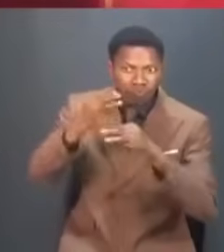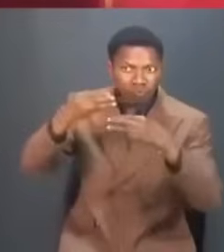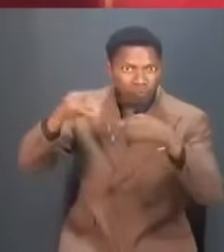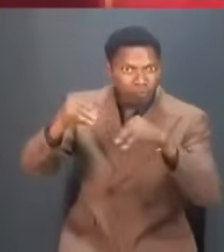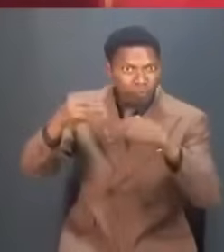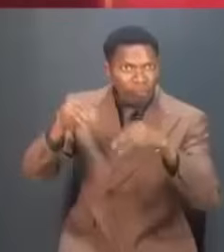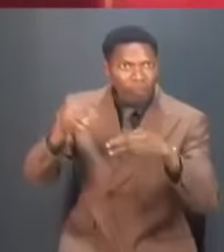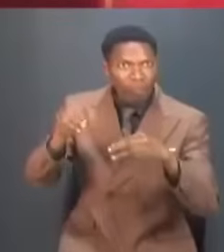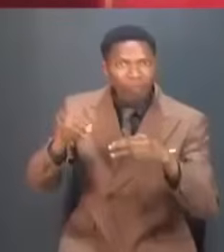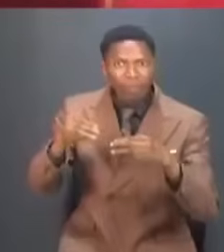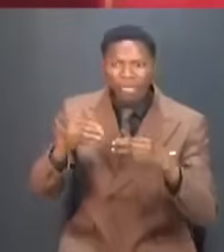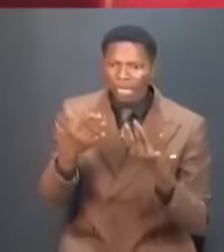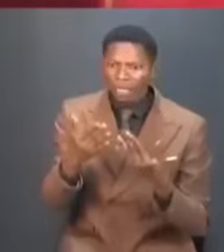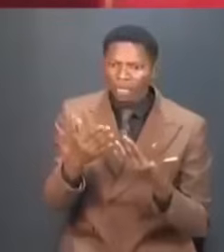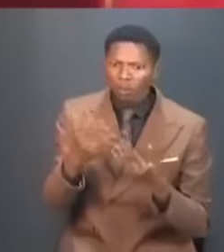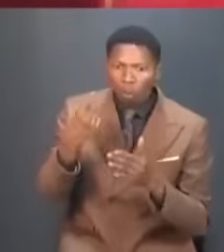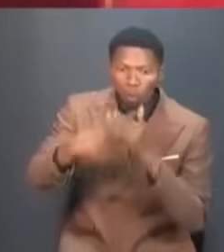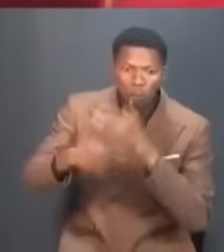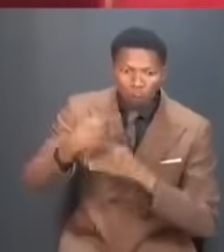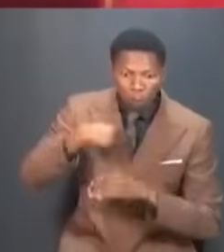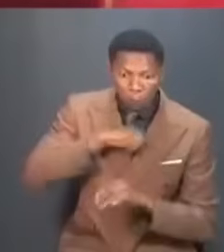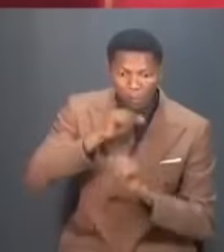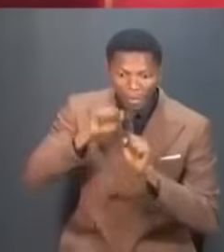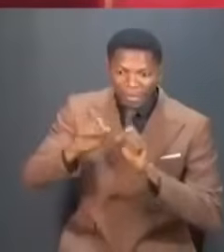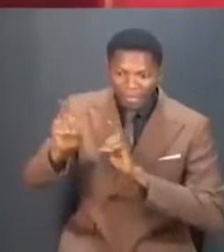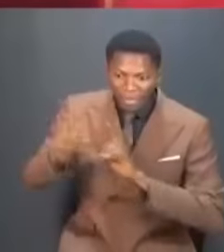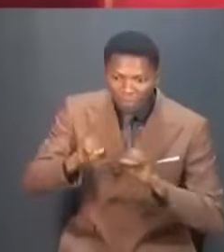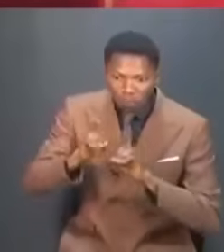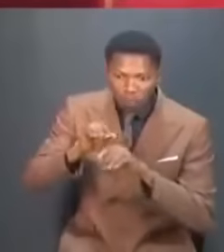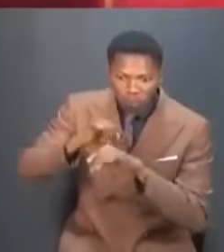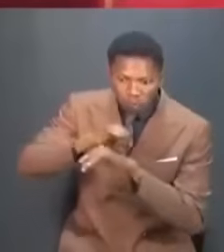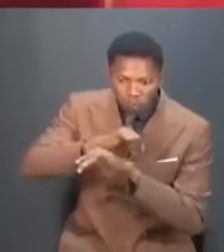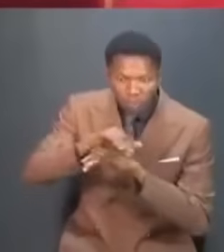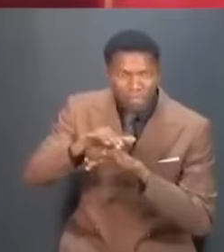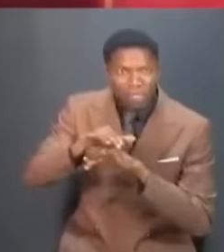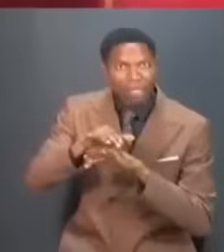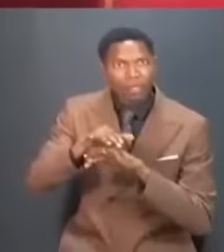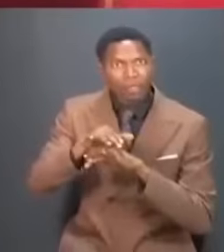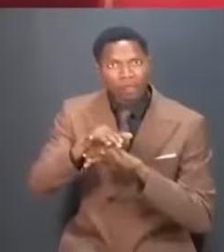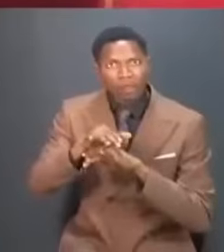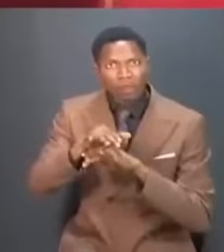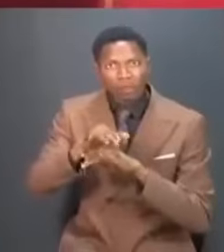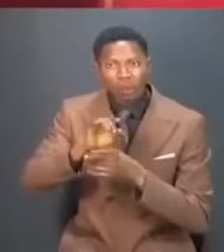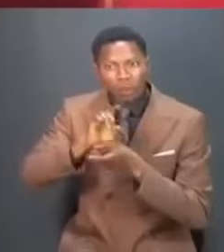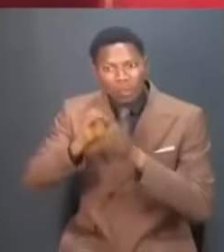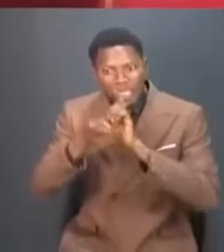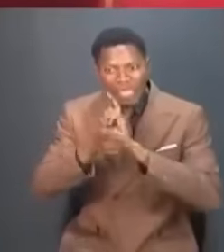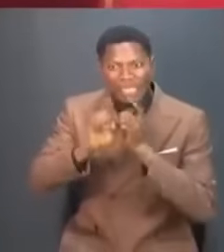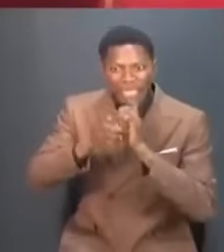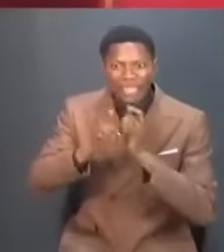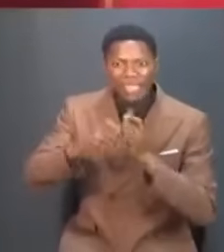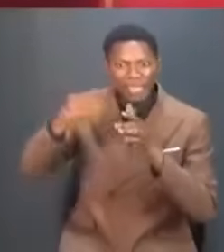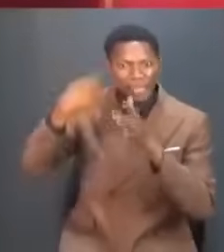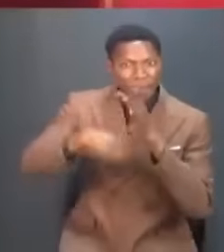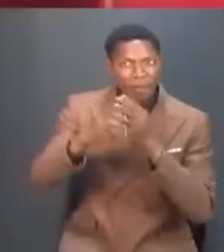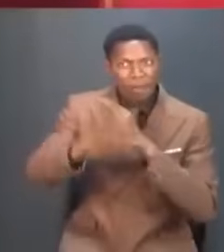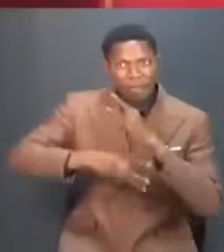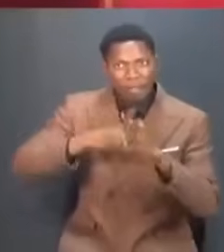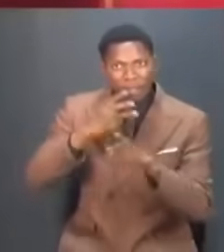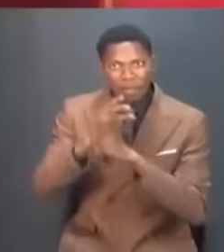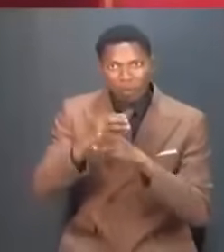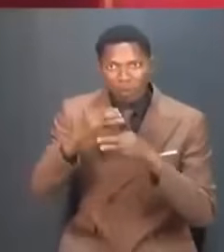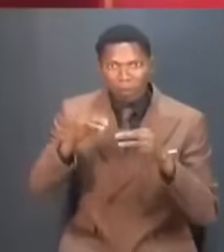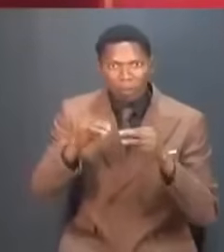there's little we can do to influence prices in the world market. And that is why in my